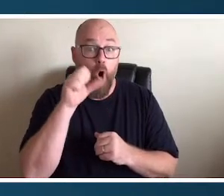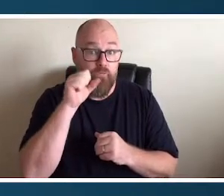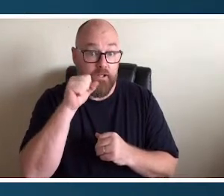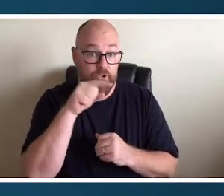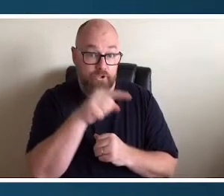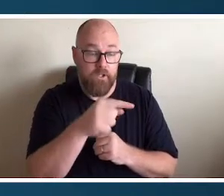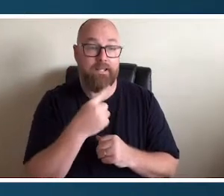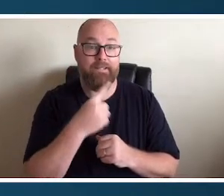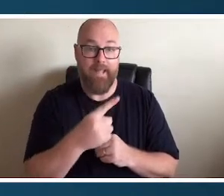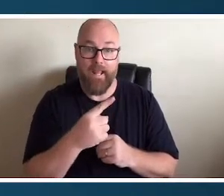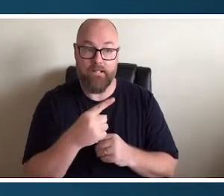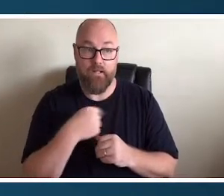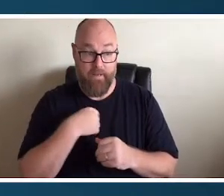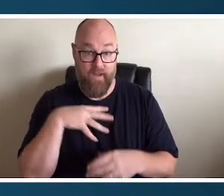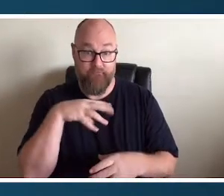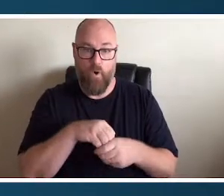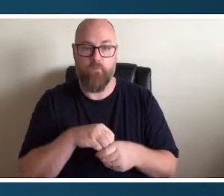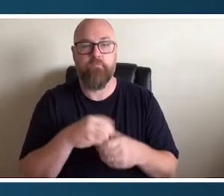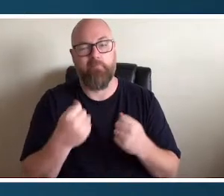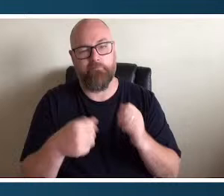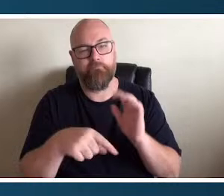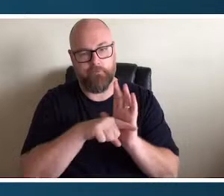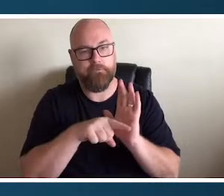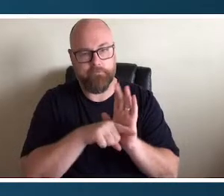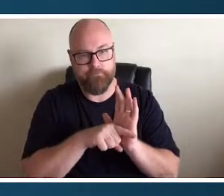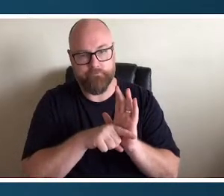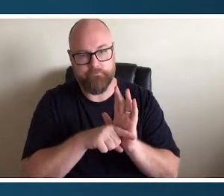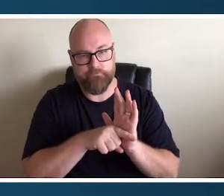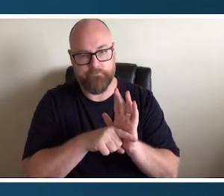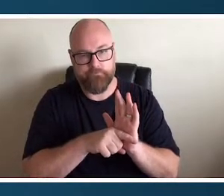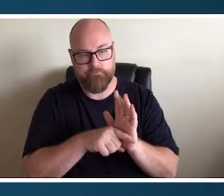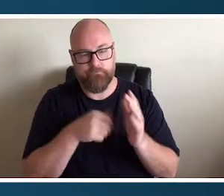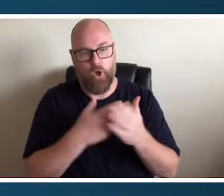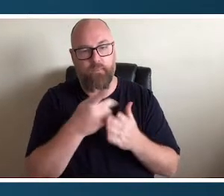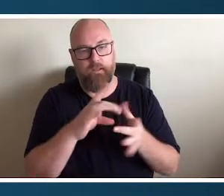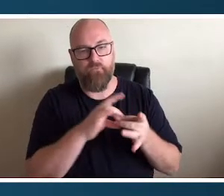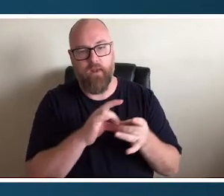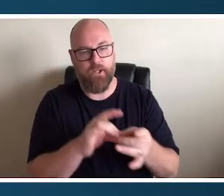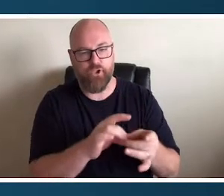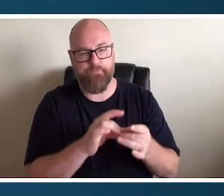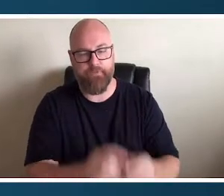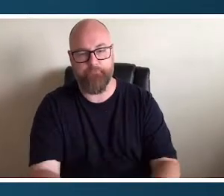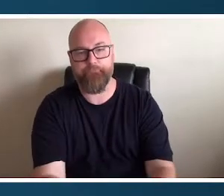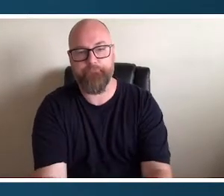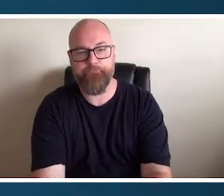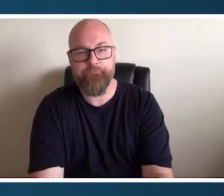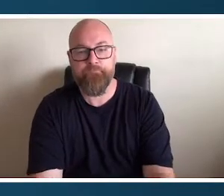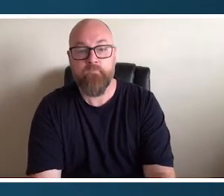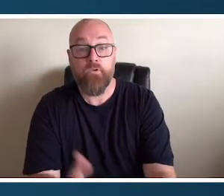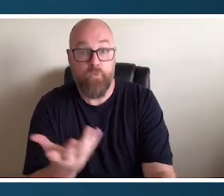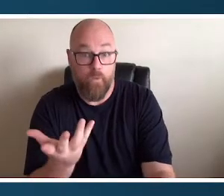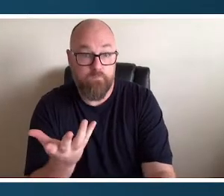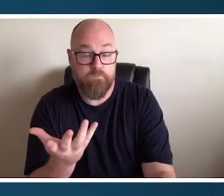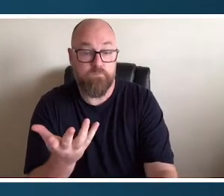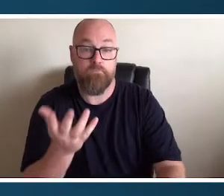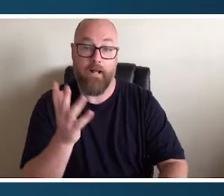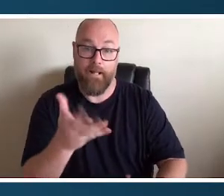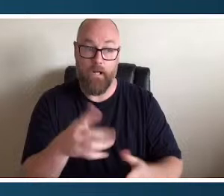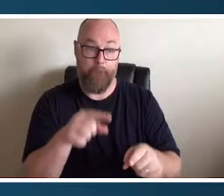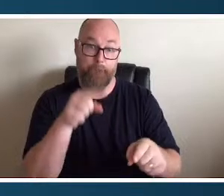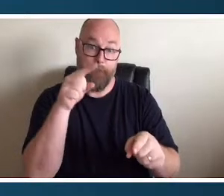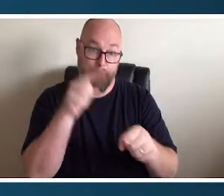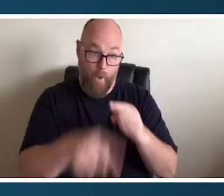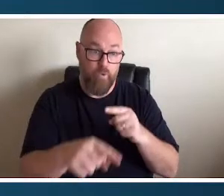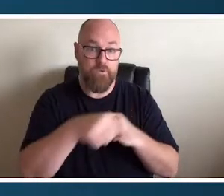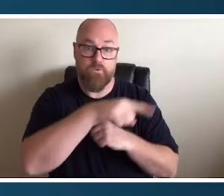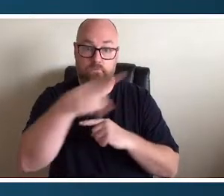participating has a negative impact on their relationships. So again, the majority is a positive